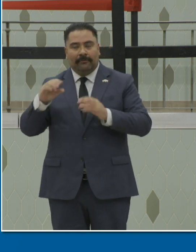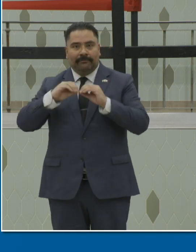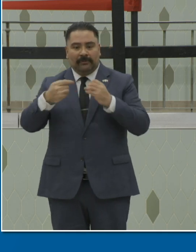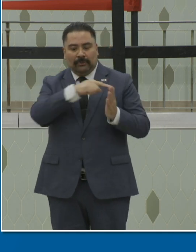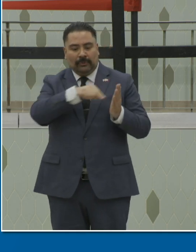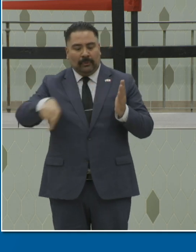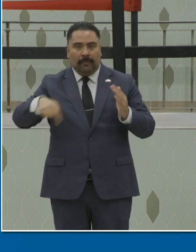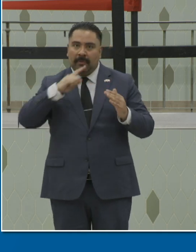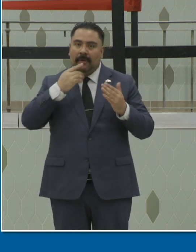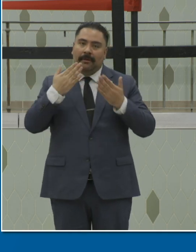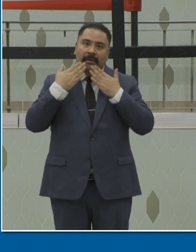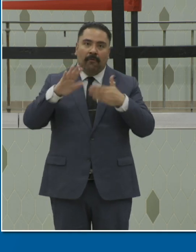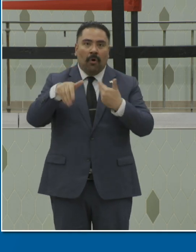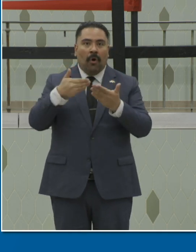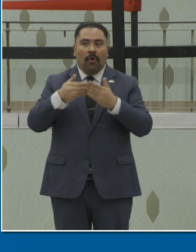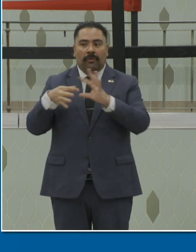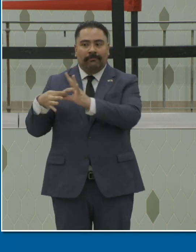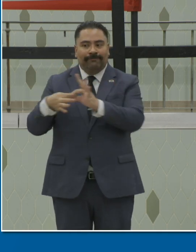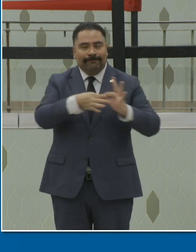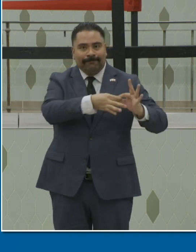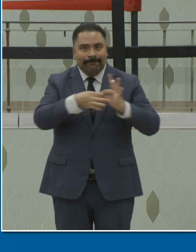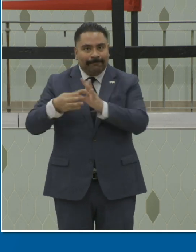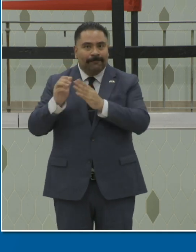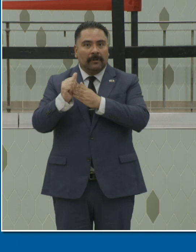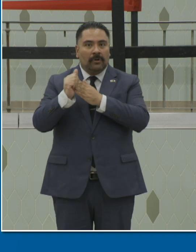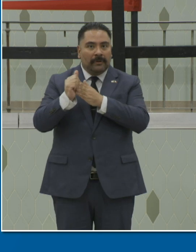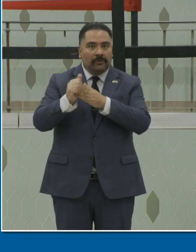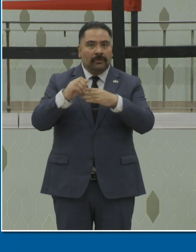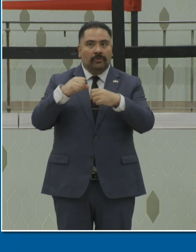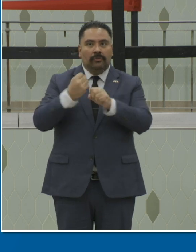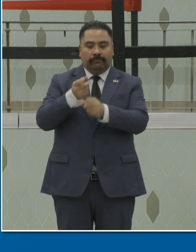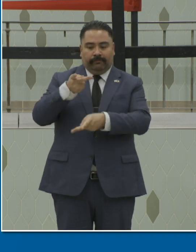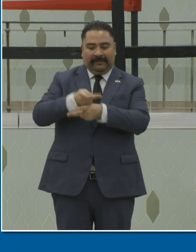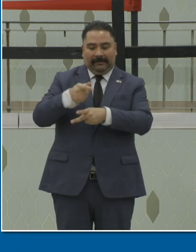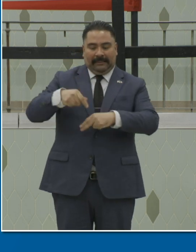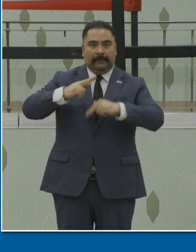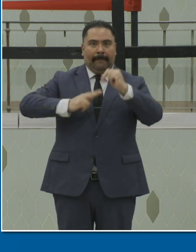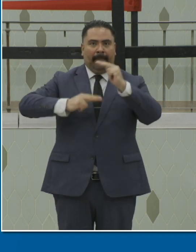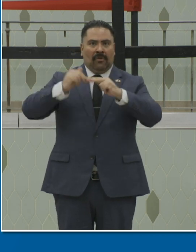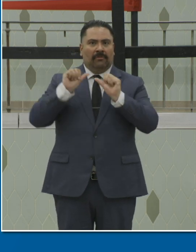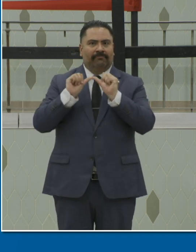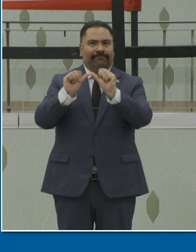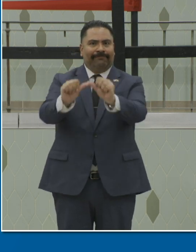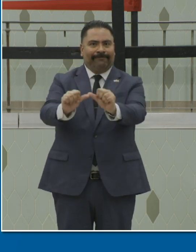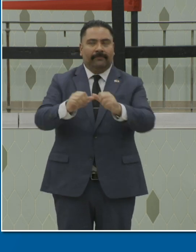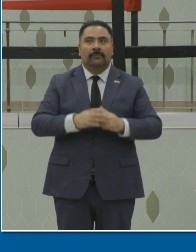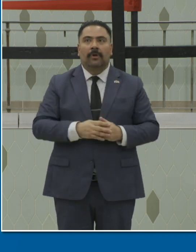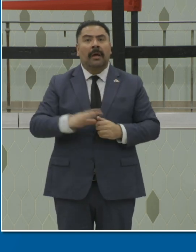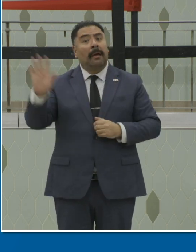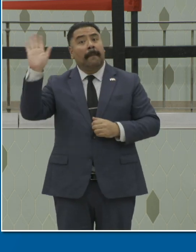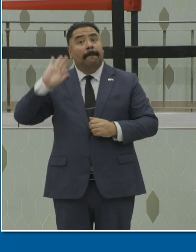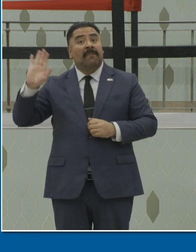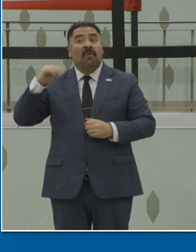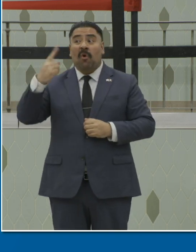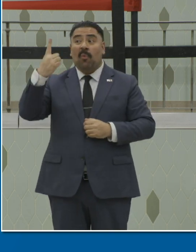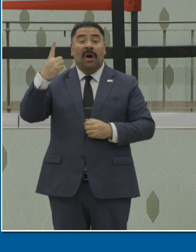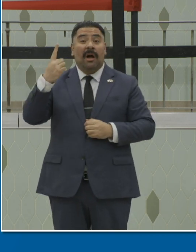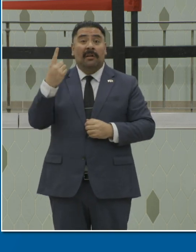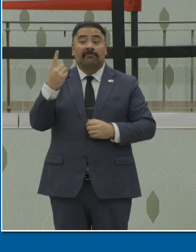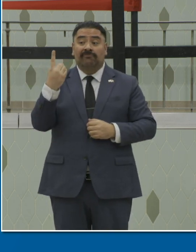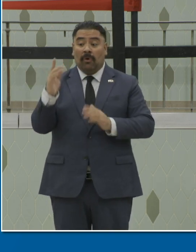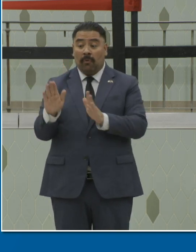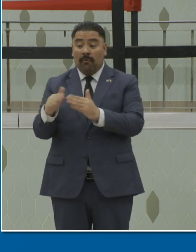for this collaboration and the leadership that went into the preservation of this building that was once just a large